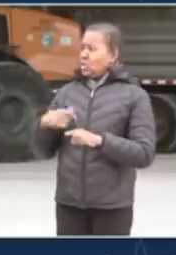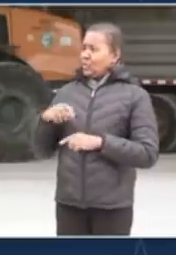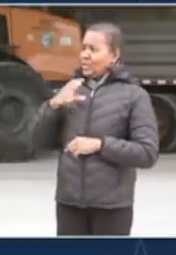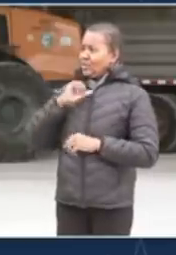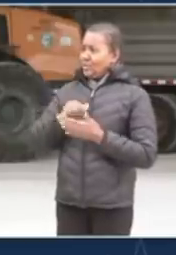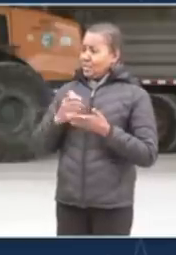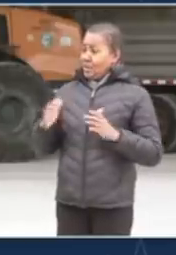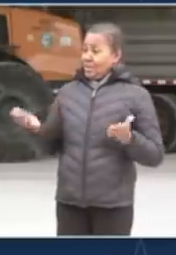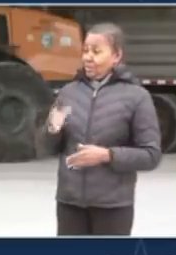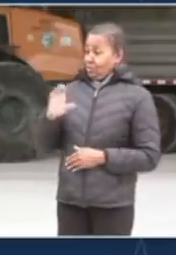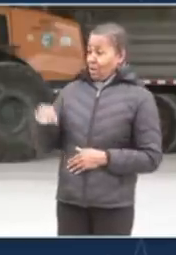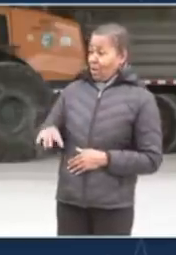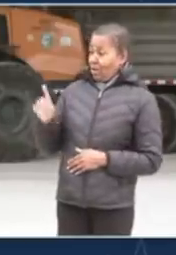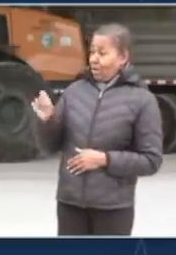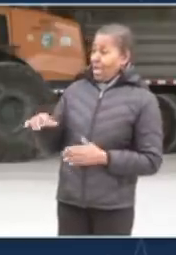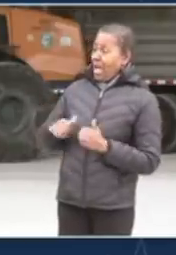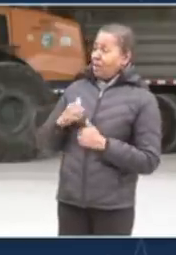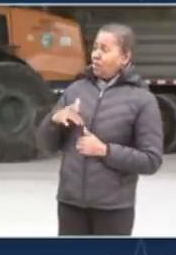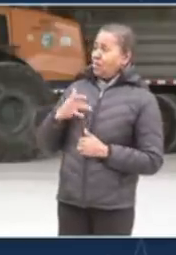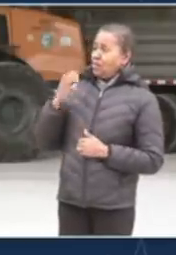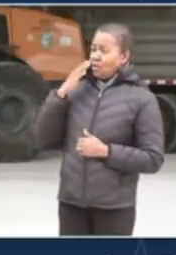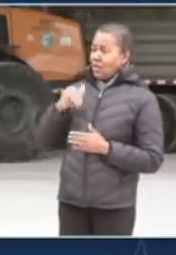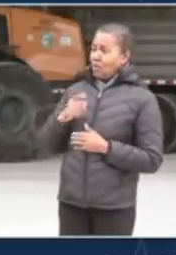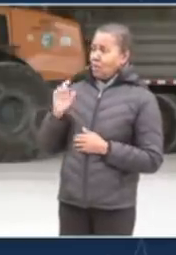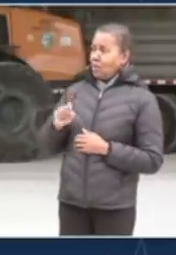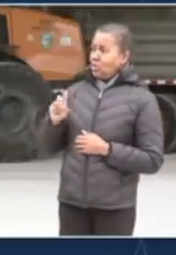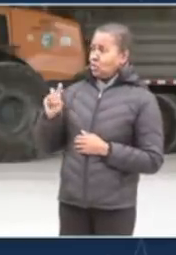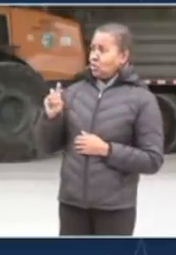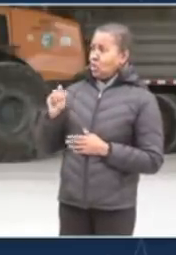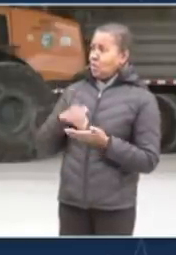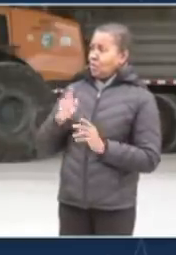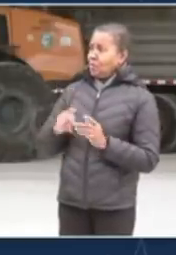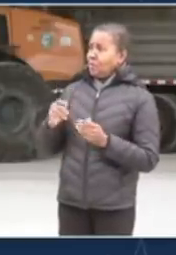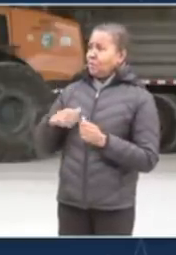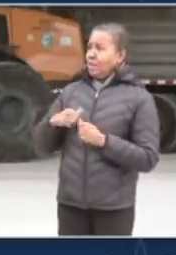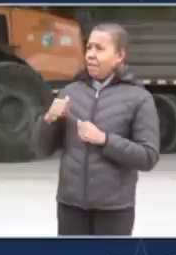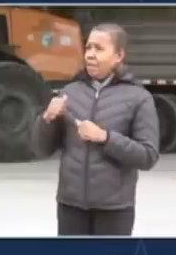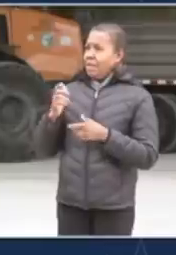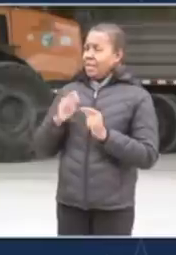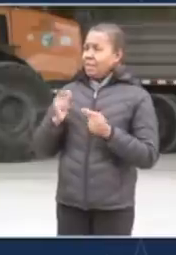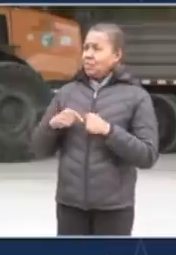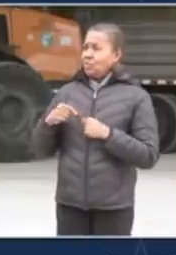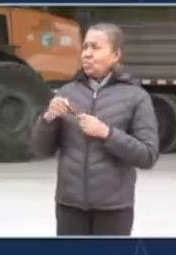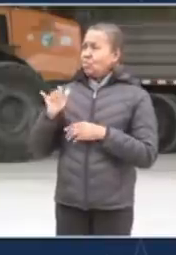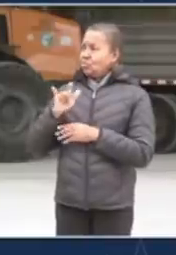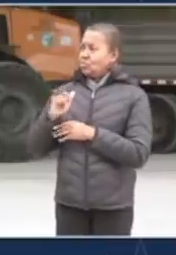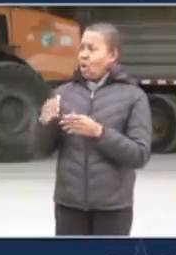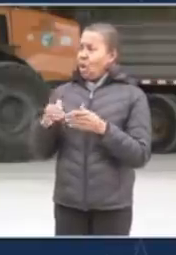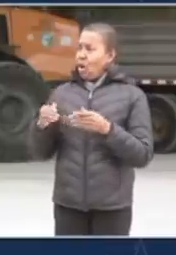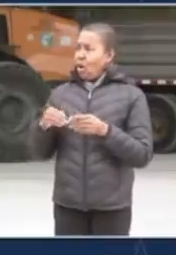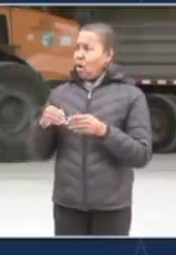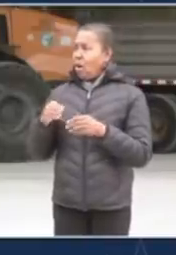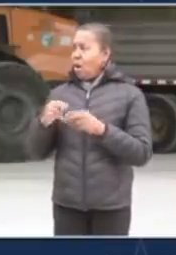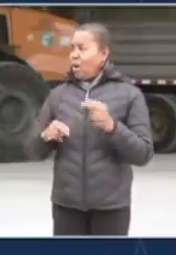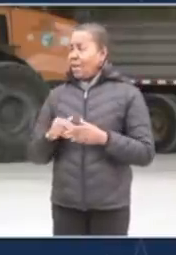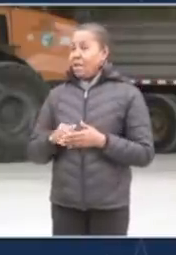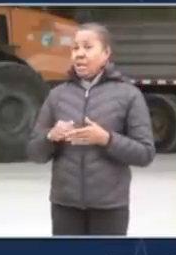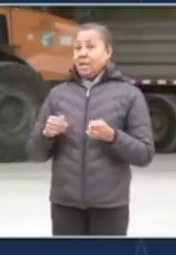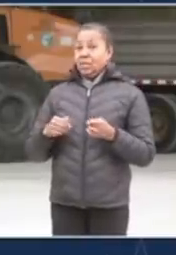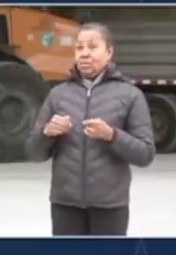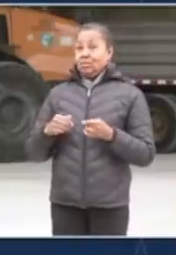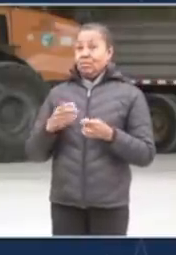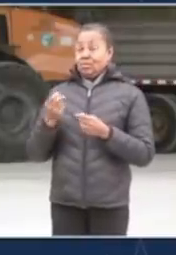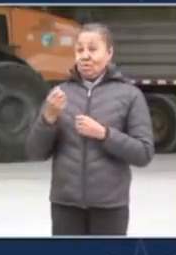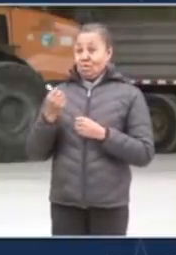already here in Chicago? And how do you feel knowing that 1.2 million people came through O'Hare over the last week? Well, you packed a lot into